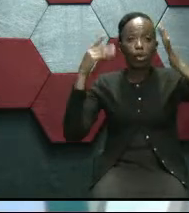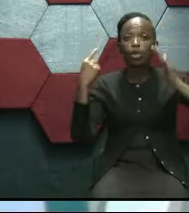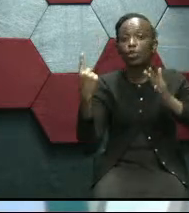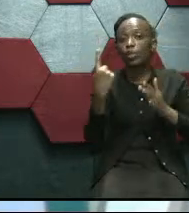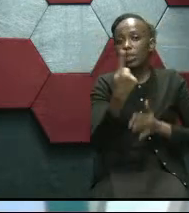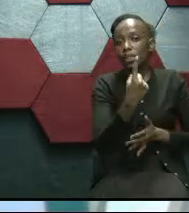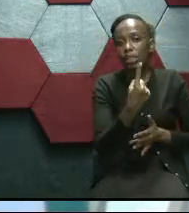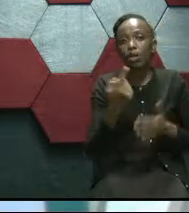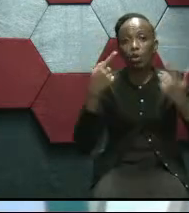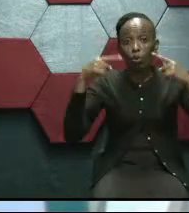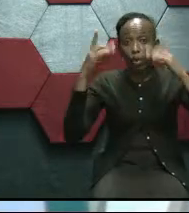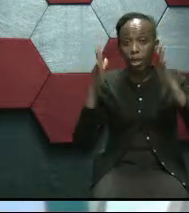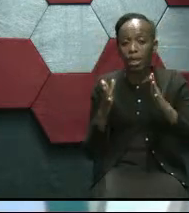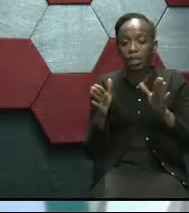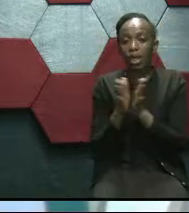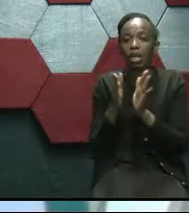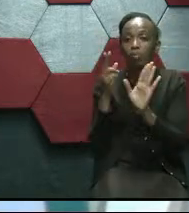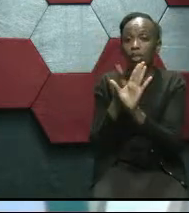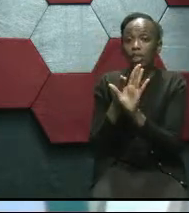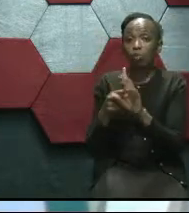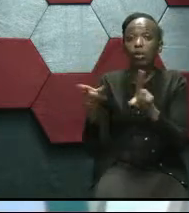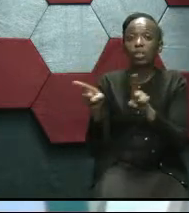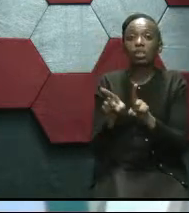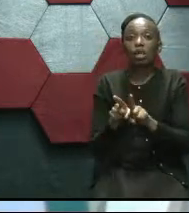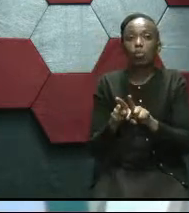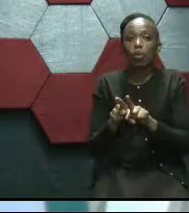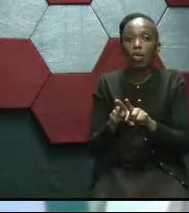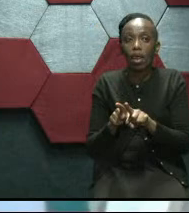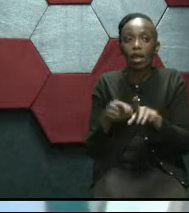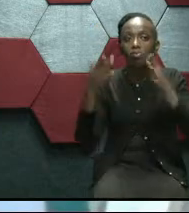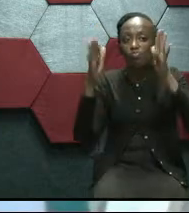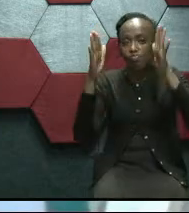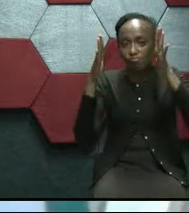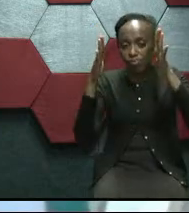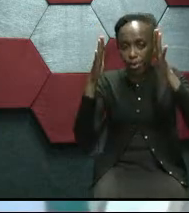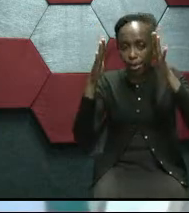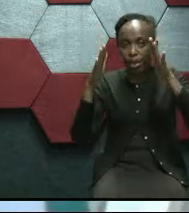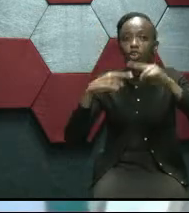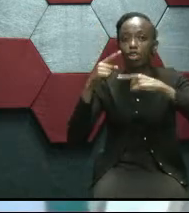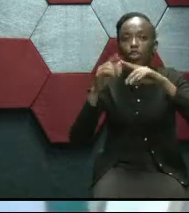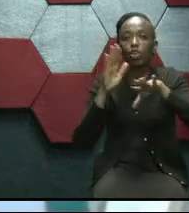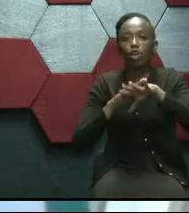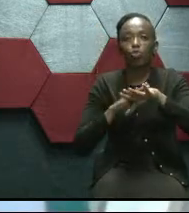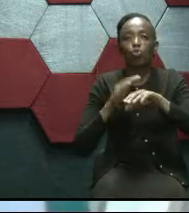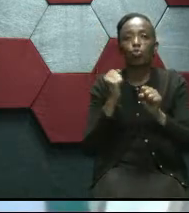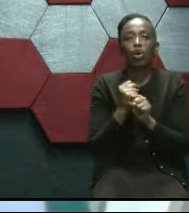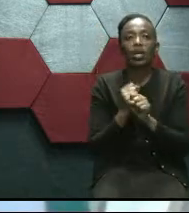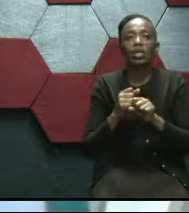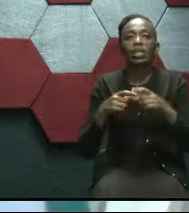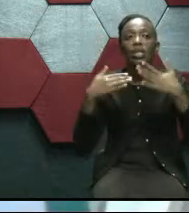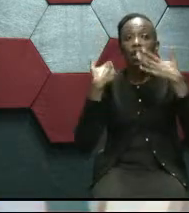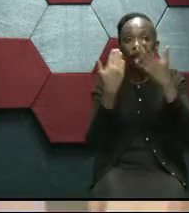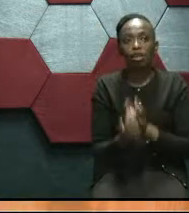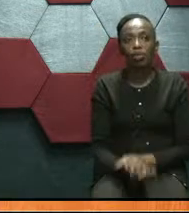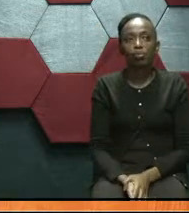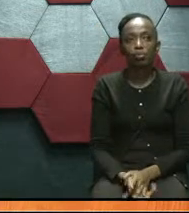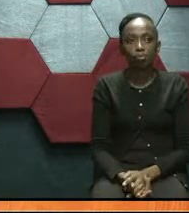of you, winners and participants alike. Hongera, keep up the good work. Asantini sana.